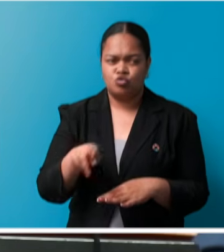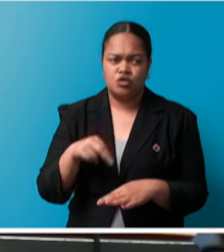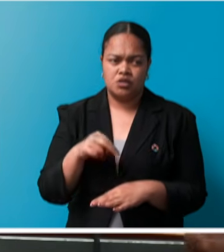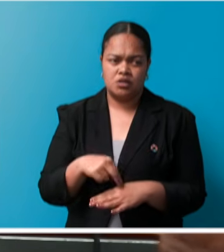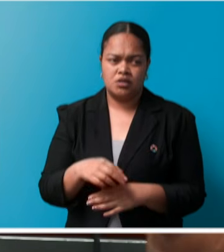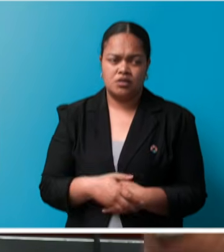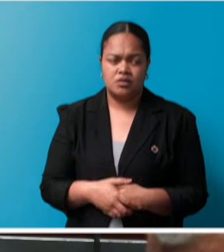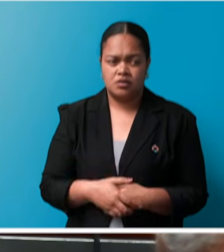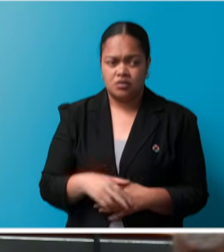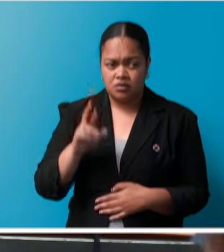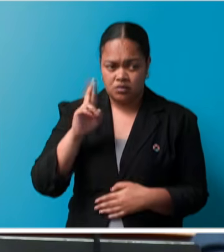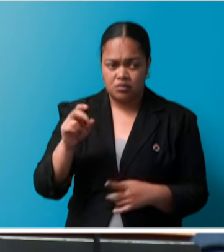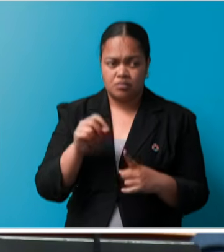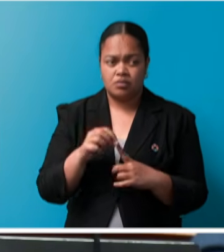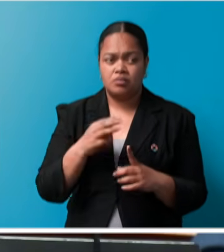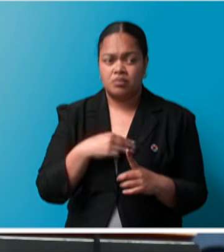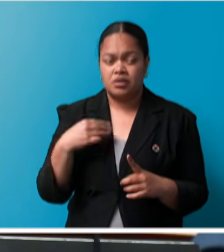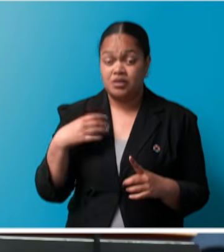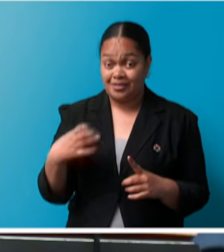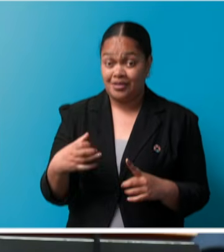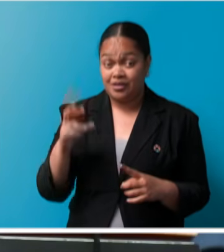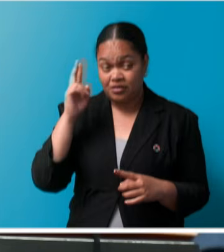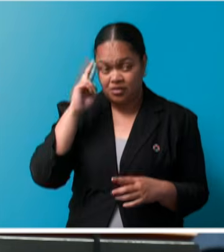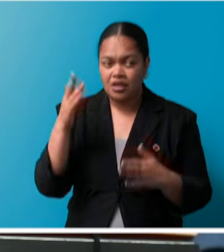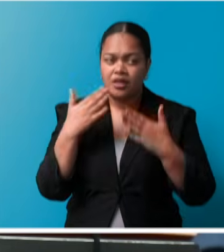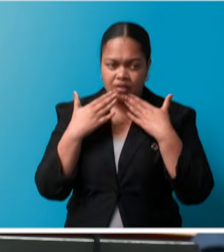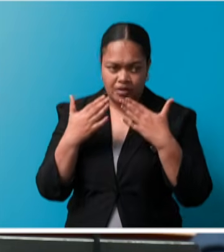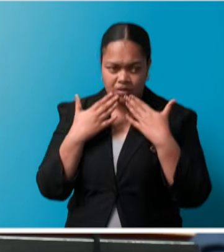Mr. Prime Minister said, thank you very much for what you have done.